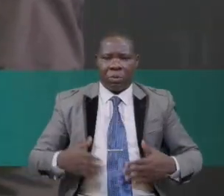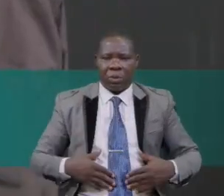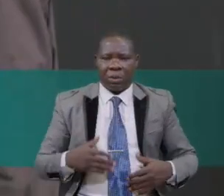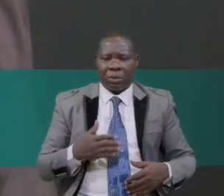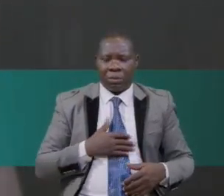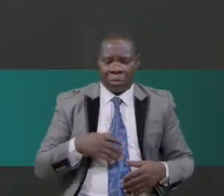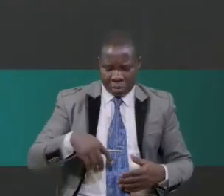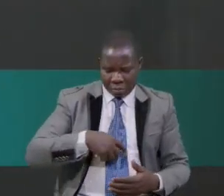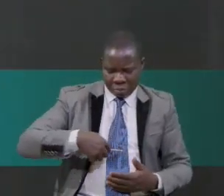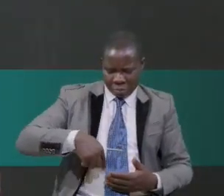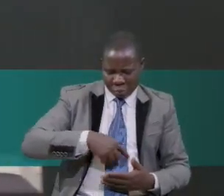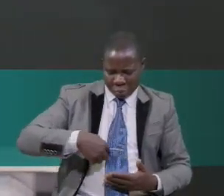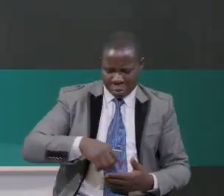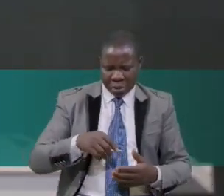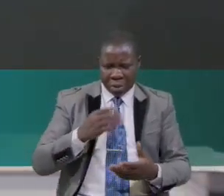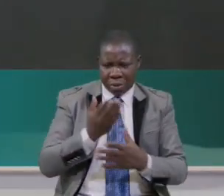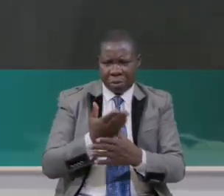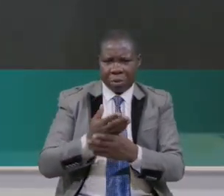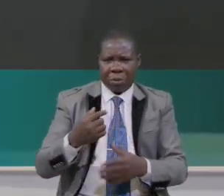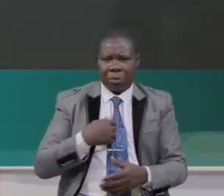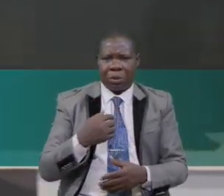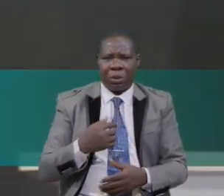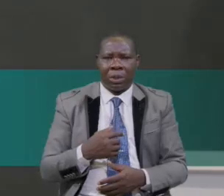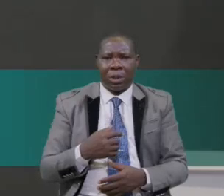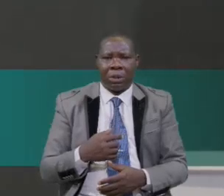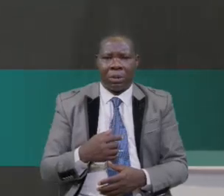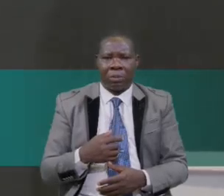there, almost running away from me. And